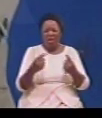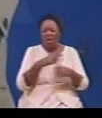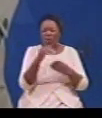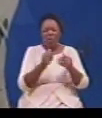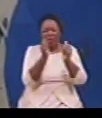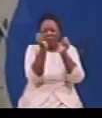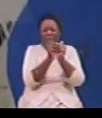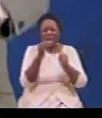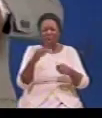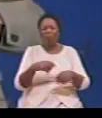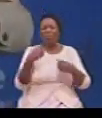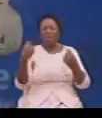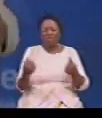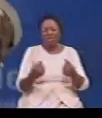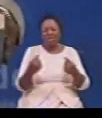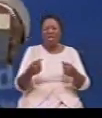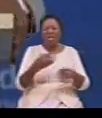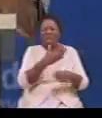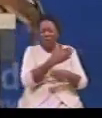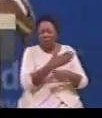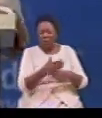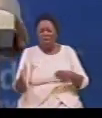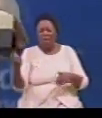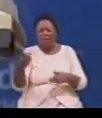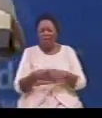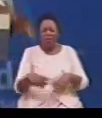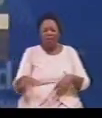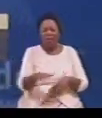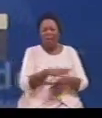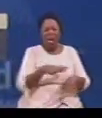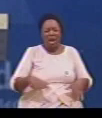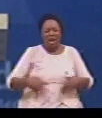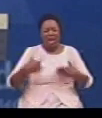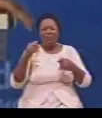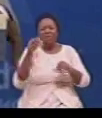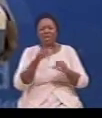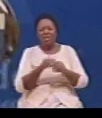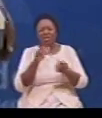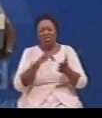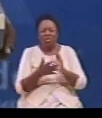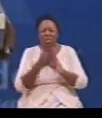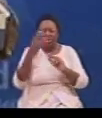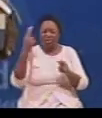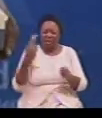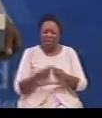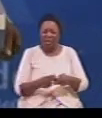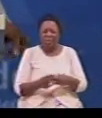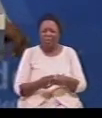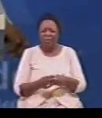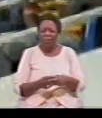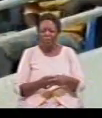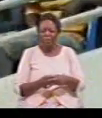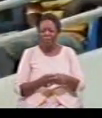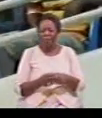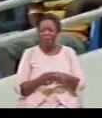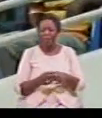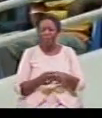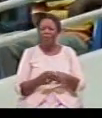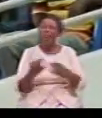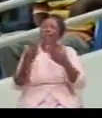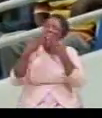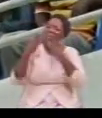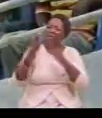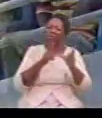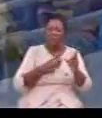fetters of sin away from their lives in Jesus' name. Thank